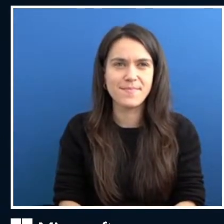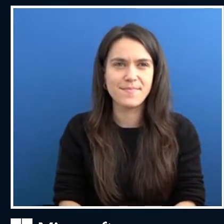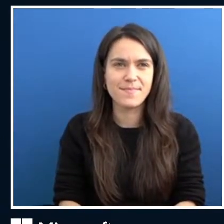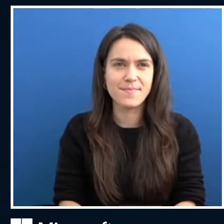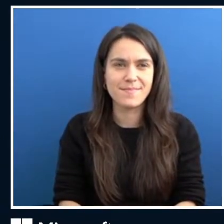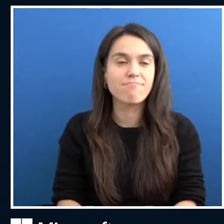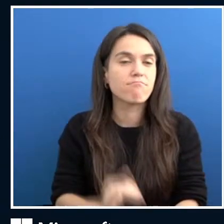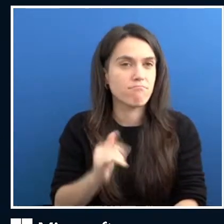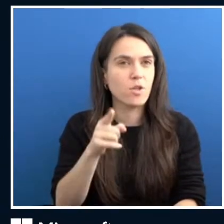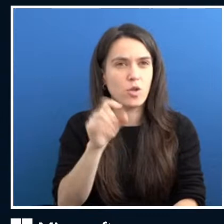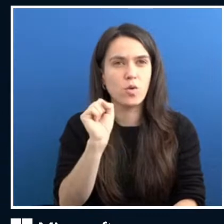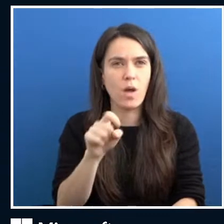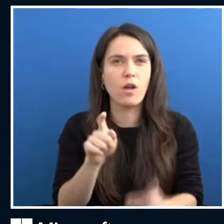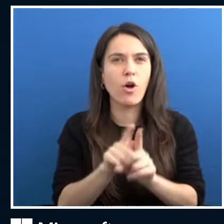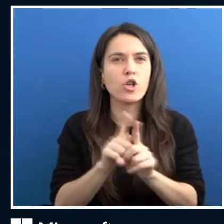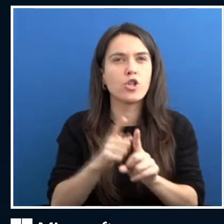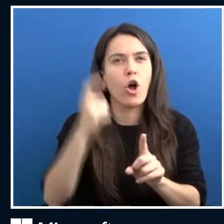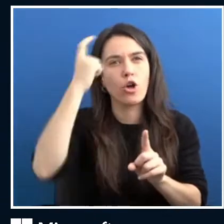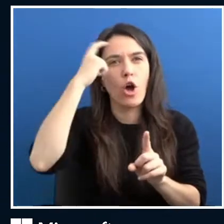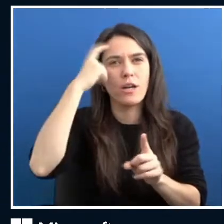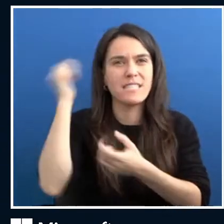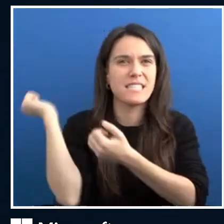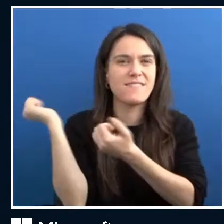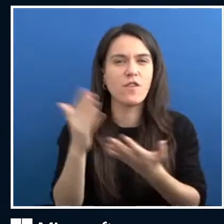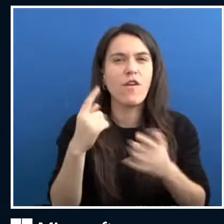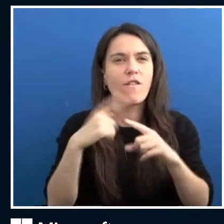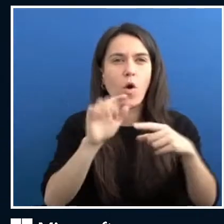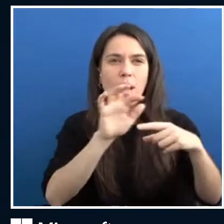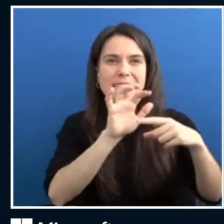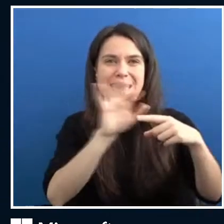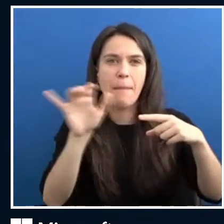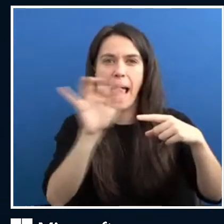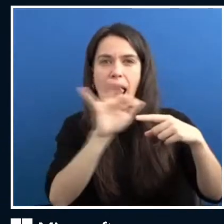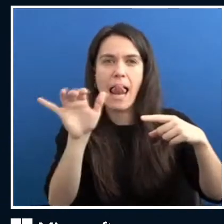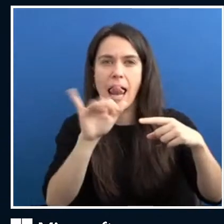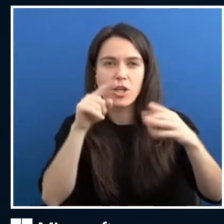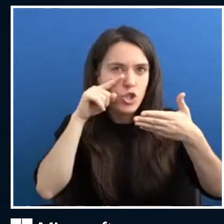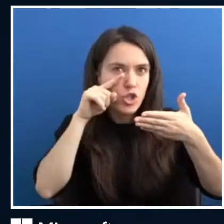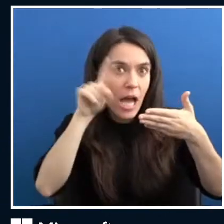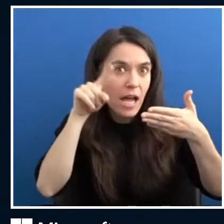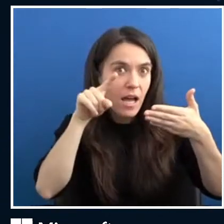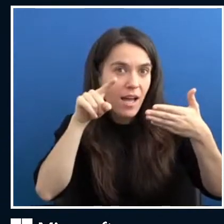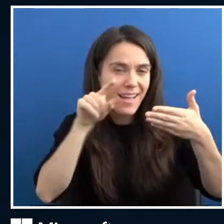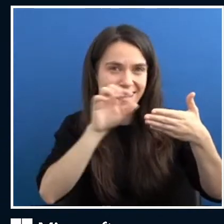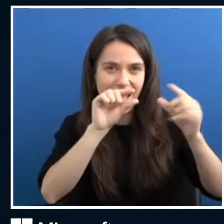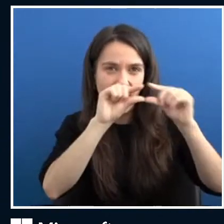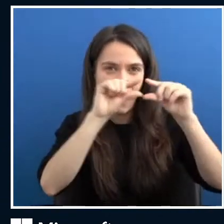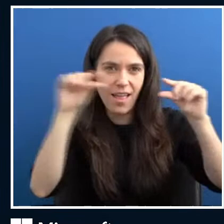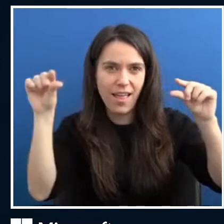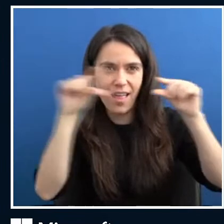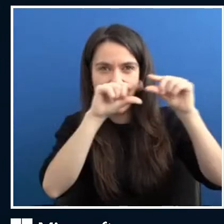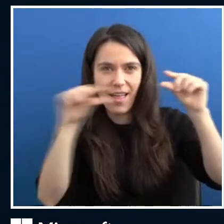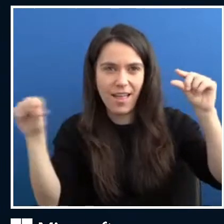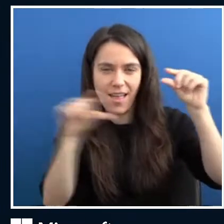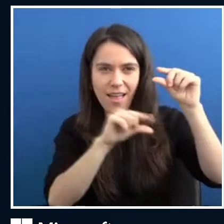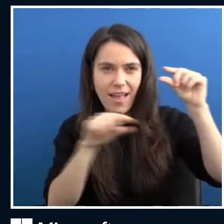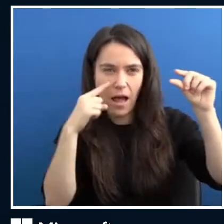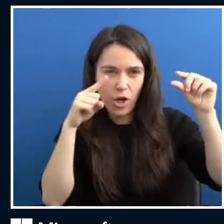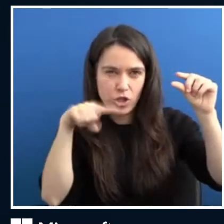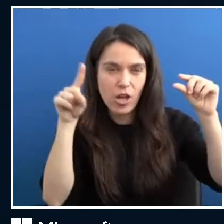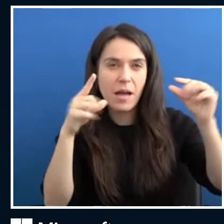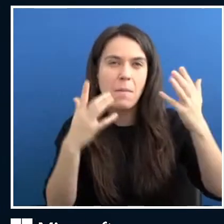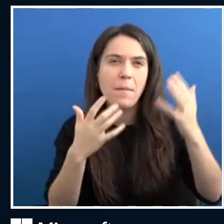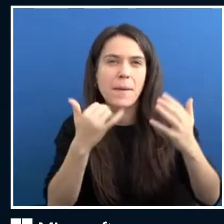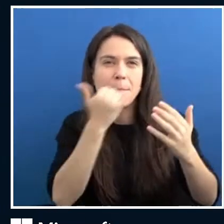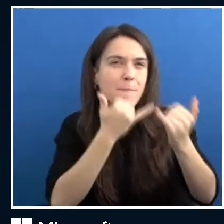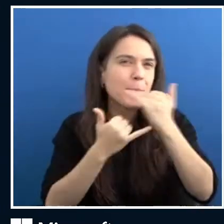spell checking because it has the spell checking capabilities, and that would help eliminate some of the small mistakes that OCR might do. You